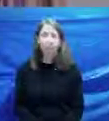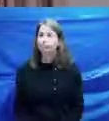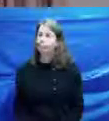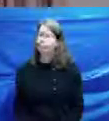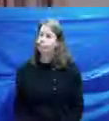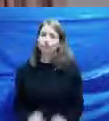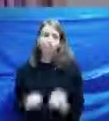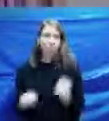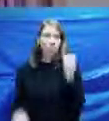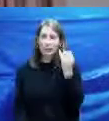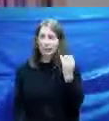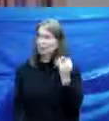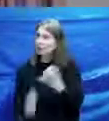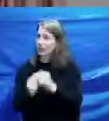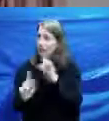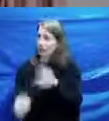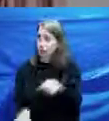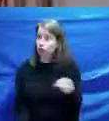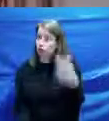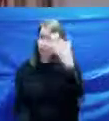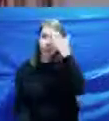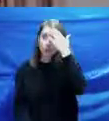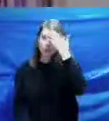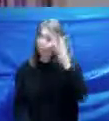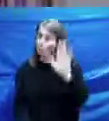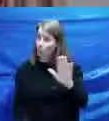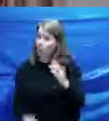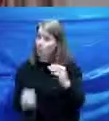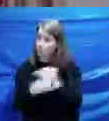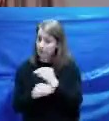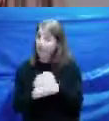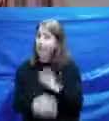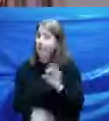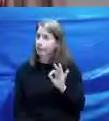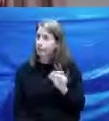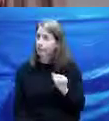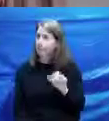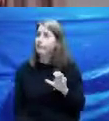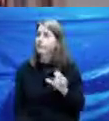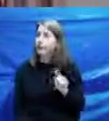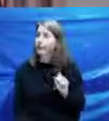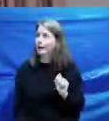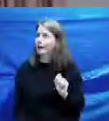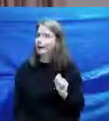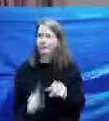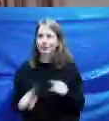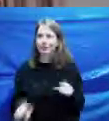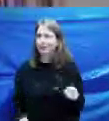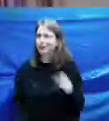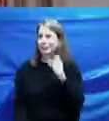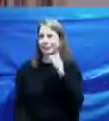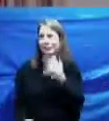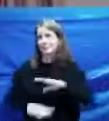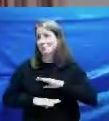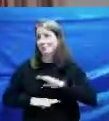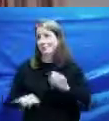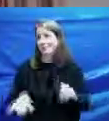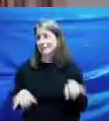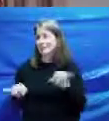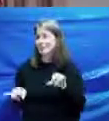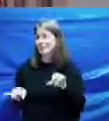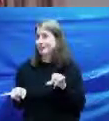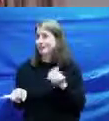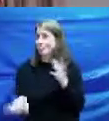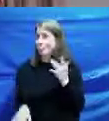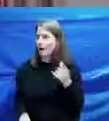she knew her math facts. She got all the time, you know, goals correct. But she didn't meet the standards of the Common Core because she